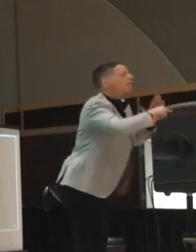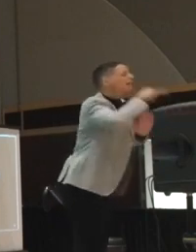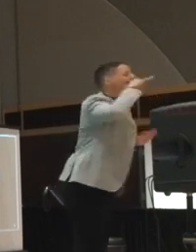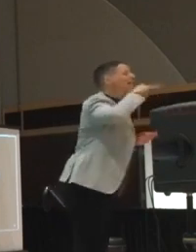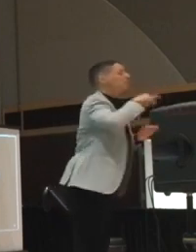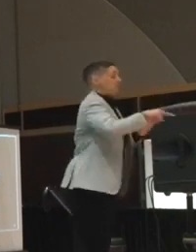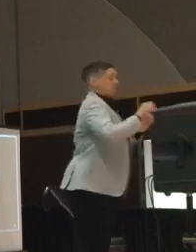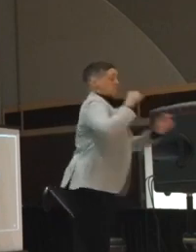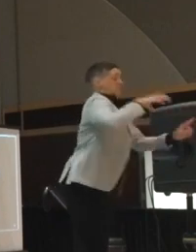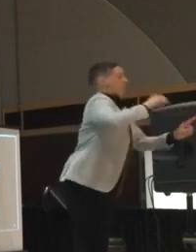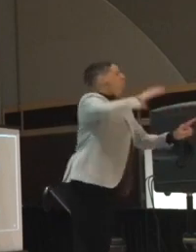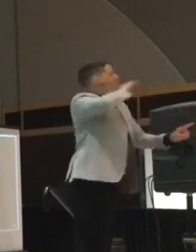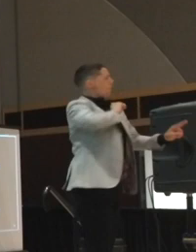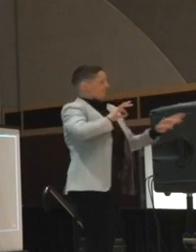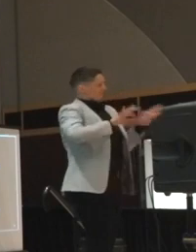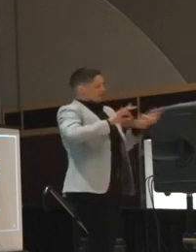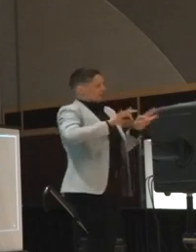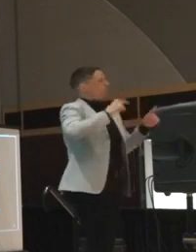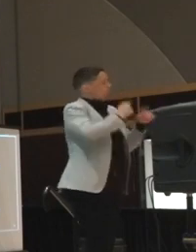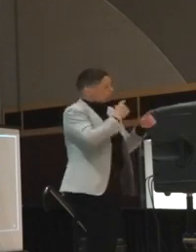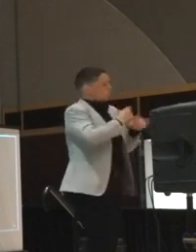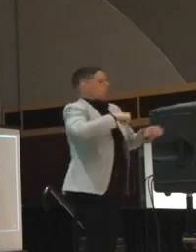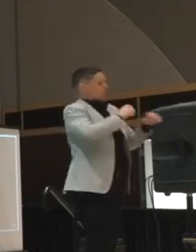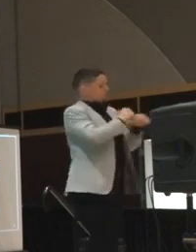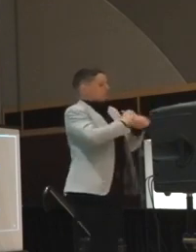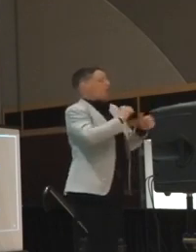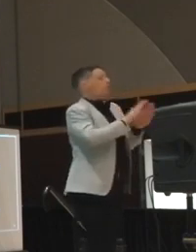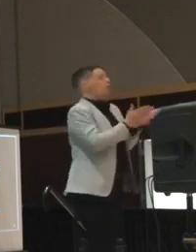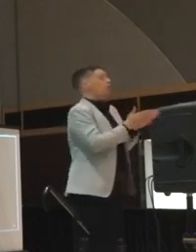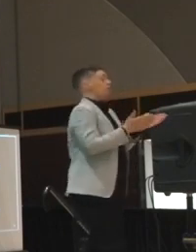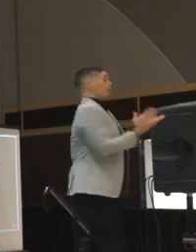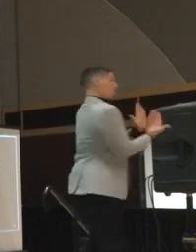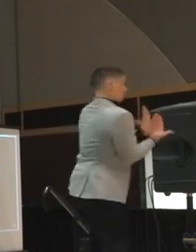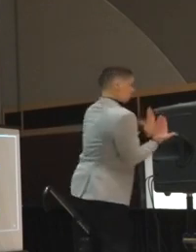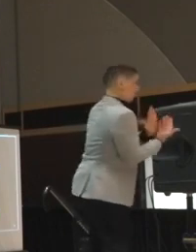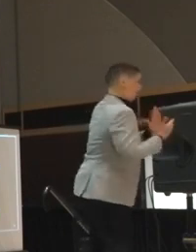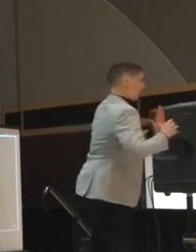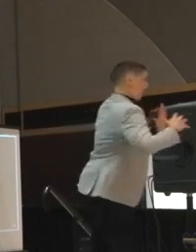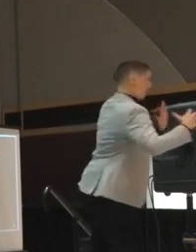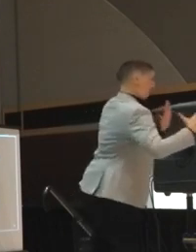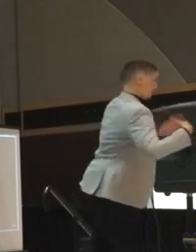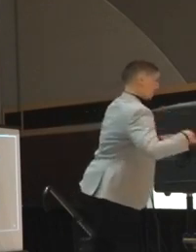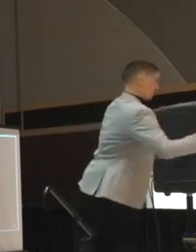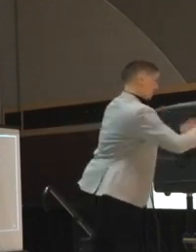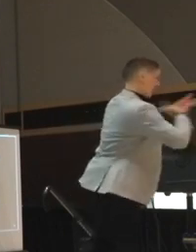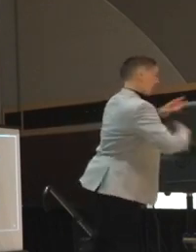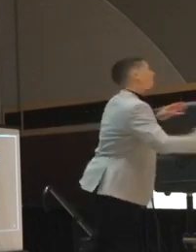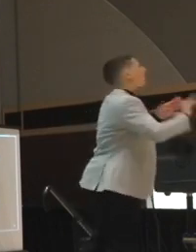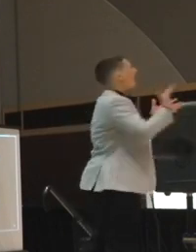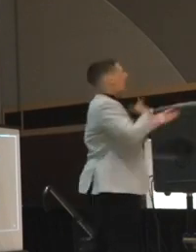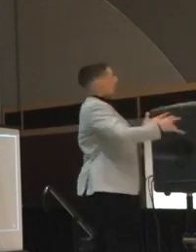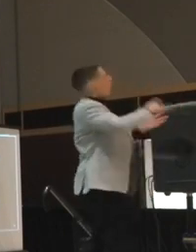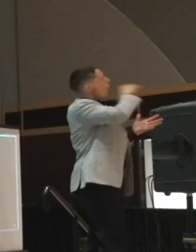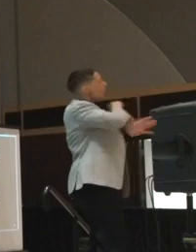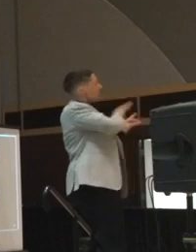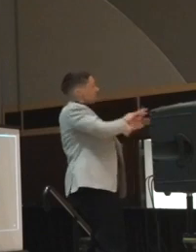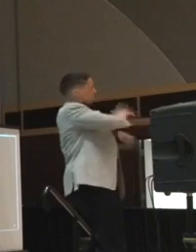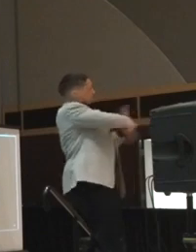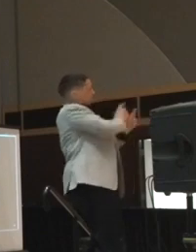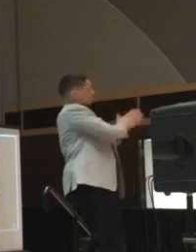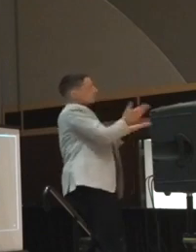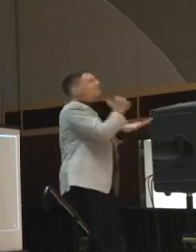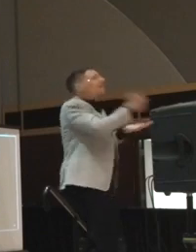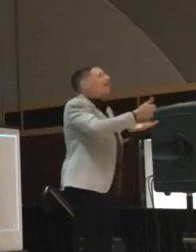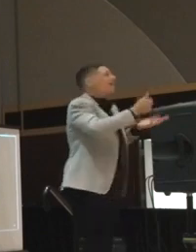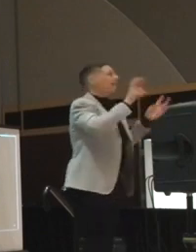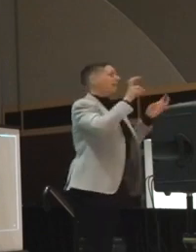old-fashioned geometry and algebra books, and see if the bug bites. I want the old-fashioned stuff, not the verbal stuff. Some kids will be a